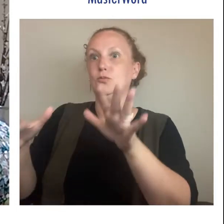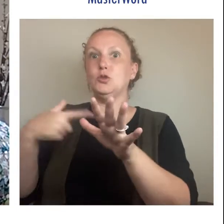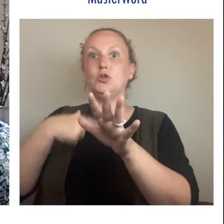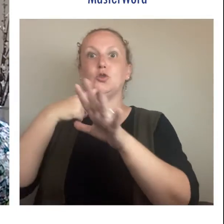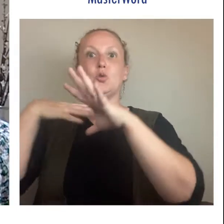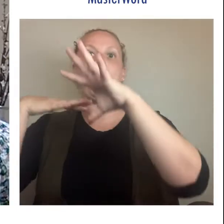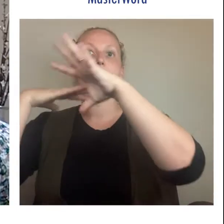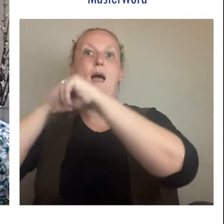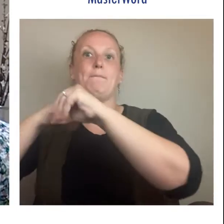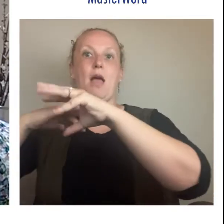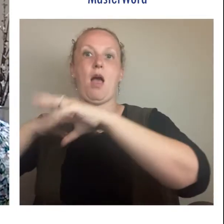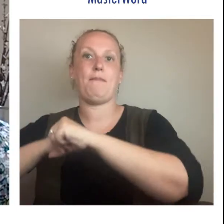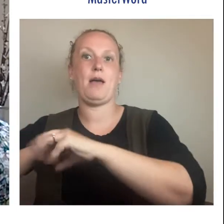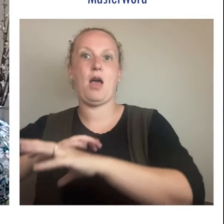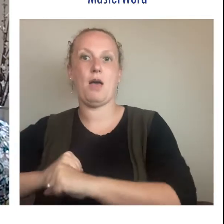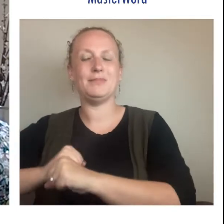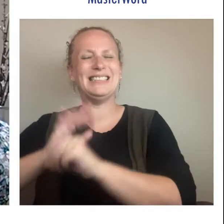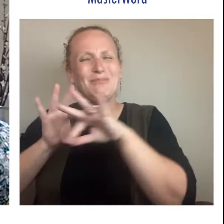testimony.